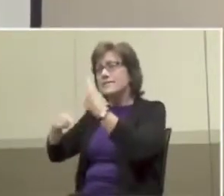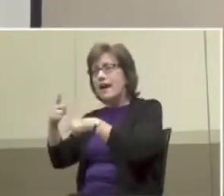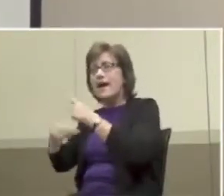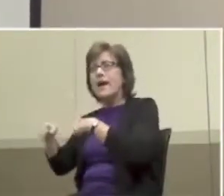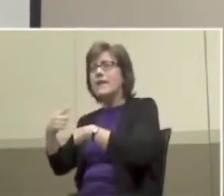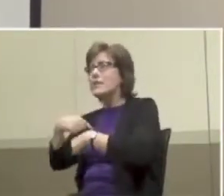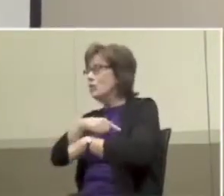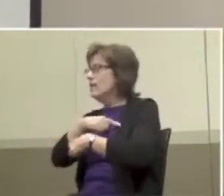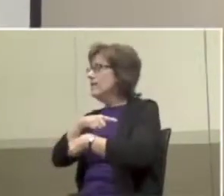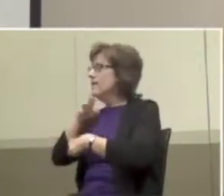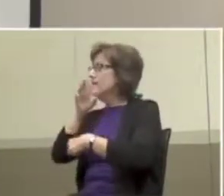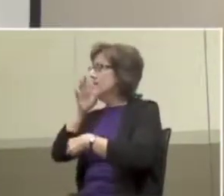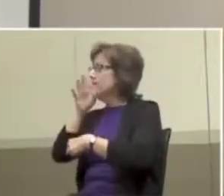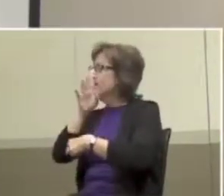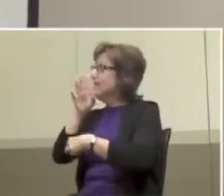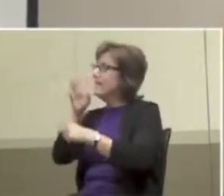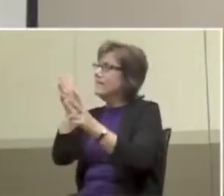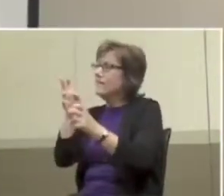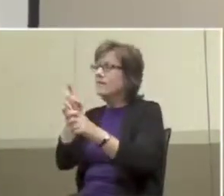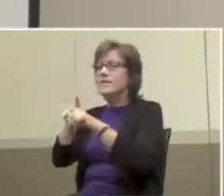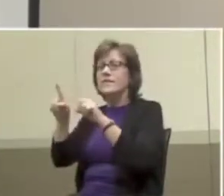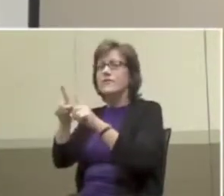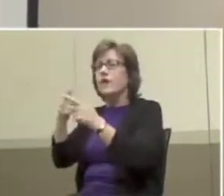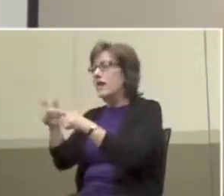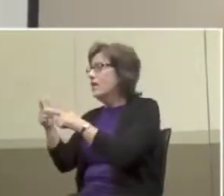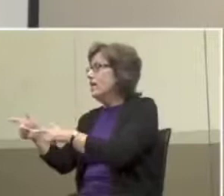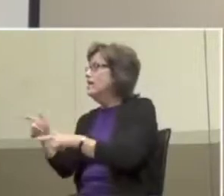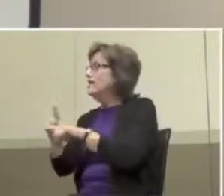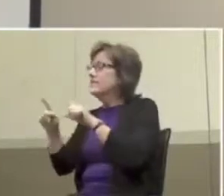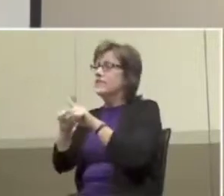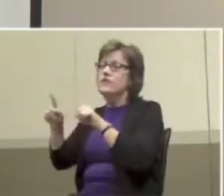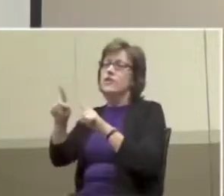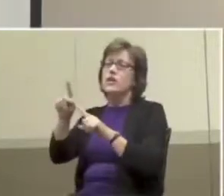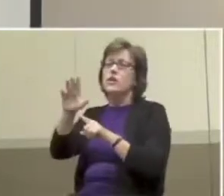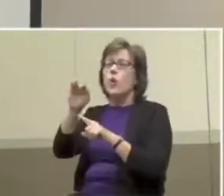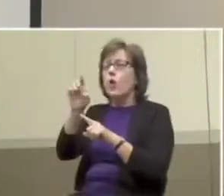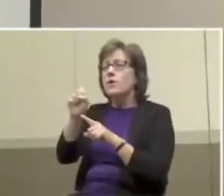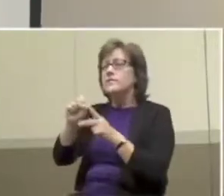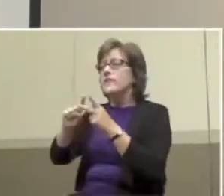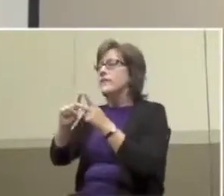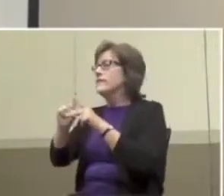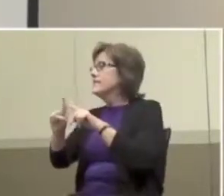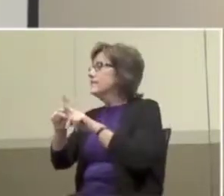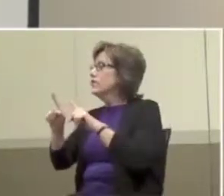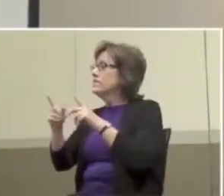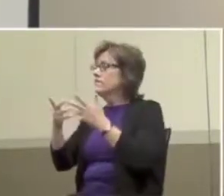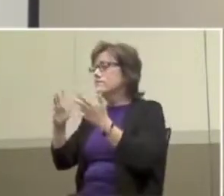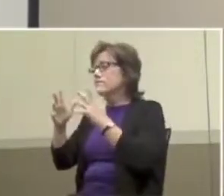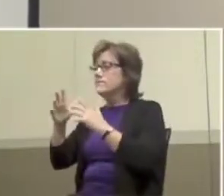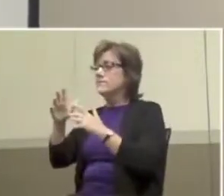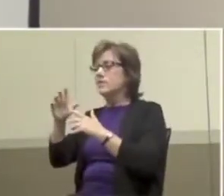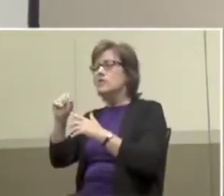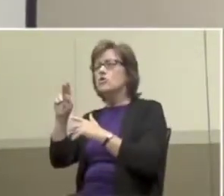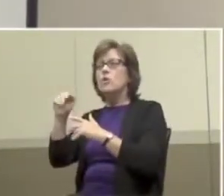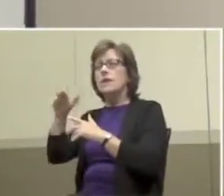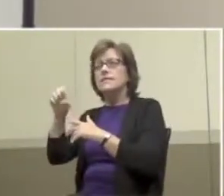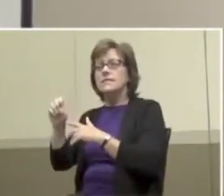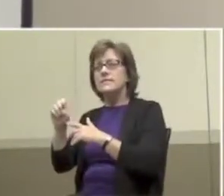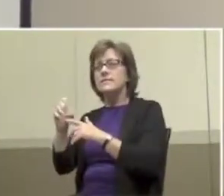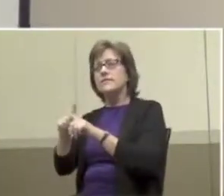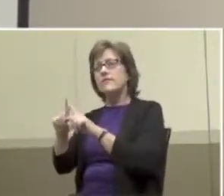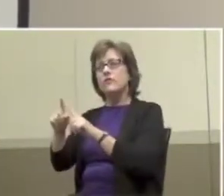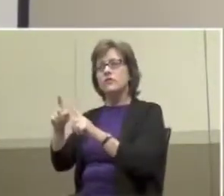languages. We have different codes, we have different influences, and that breakdown in communication can often lead to